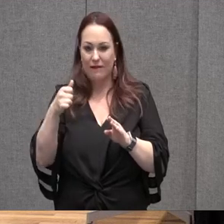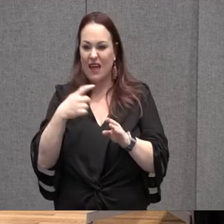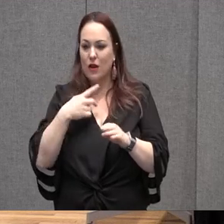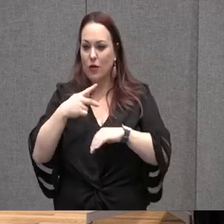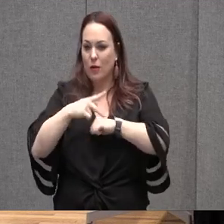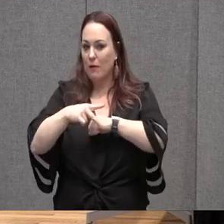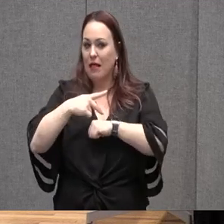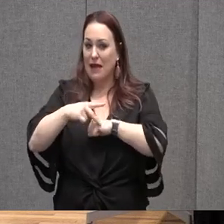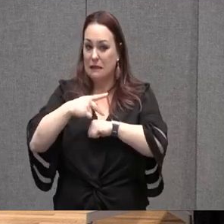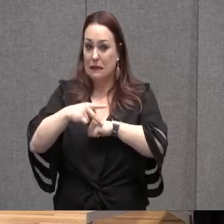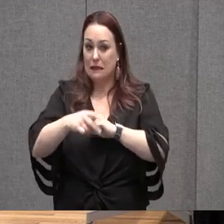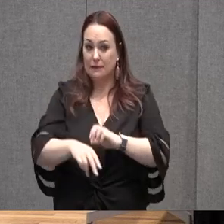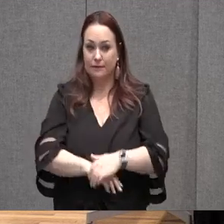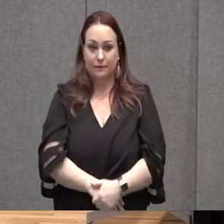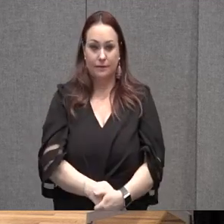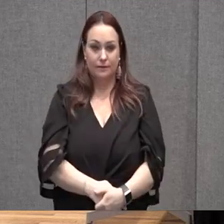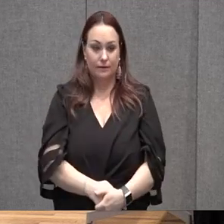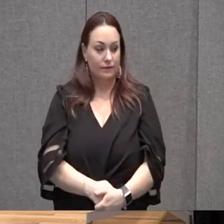plastic.